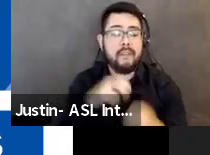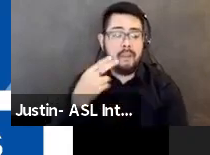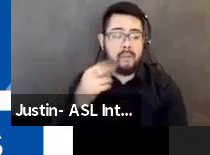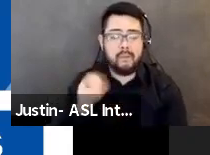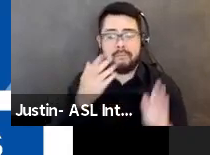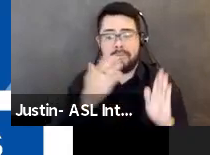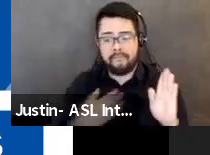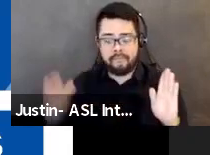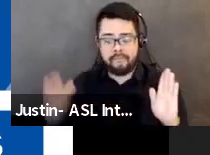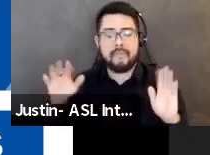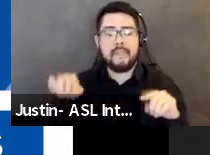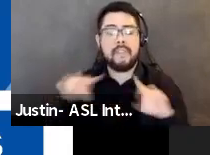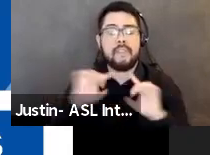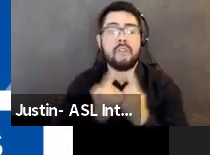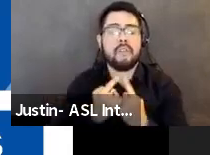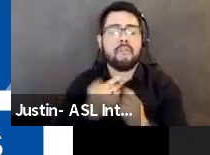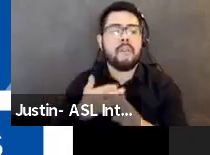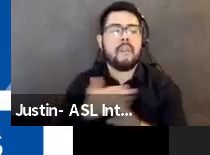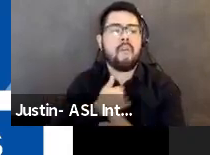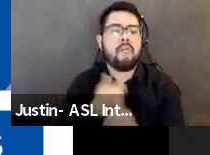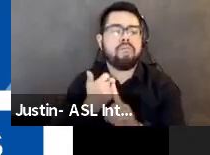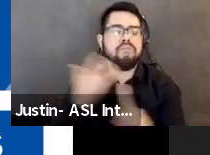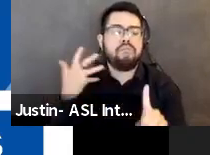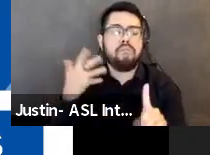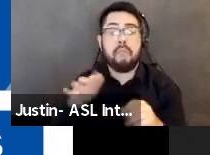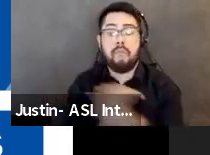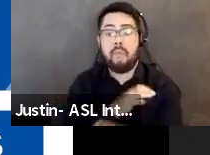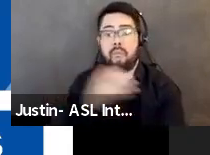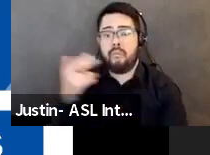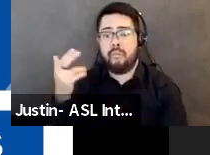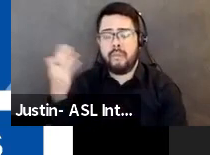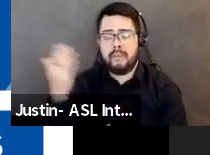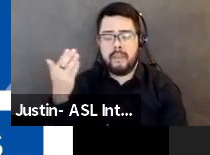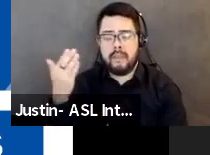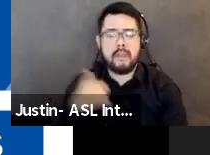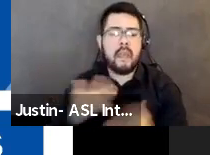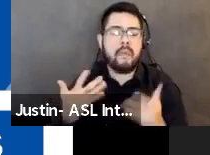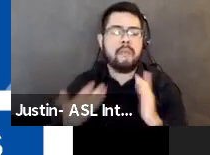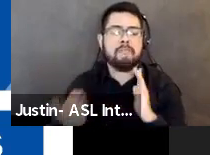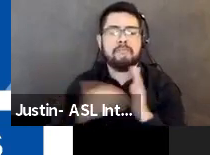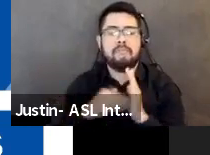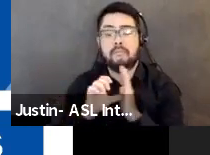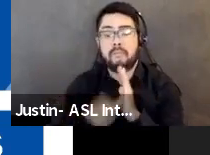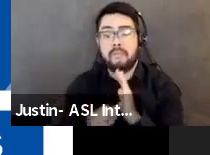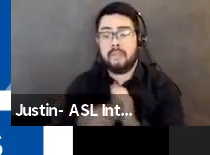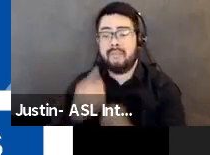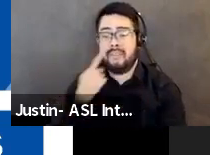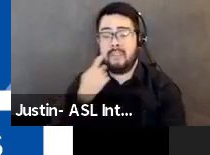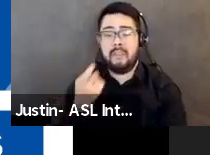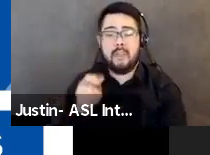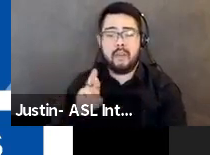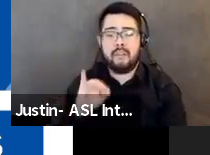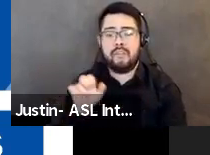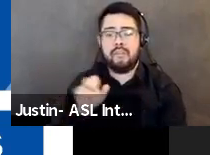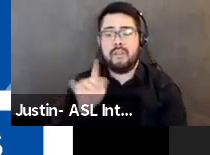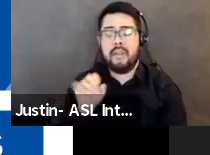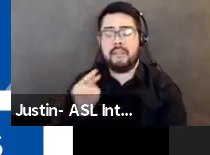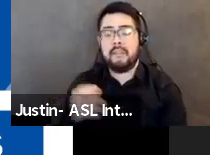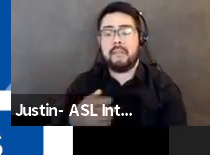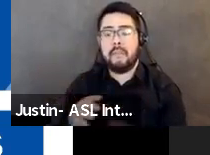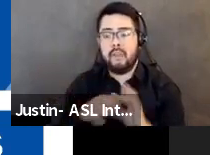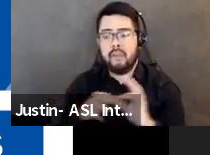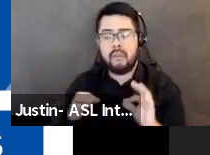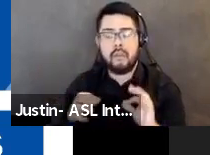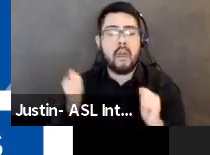district before we go into the presentation i just want to start by reiterating uh what dr jackson said earlier i want to thank all of our